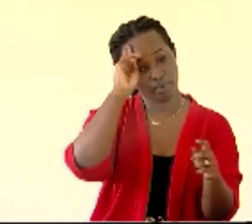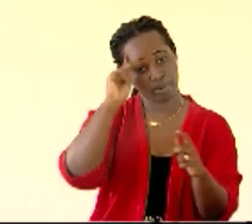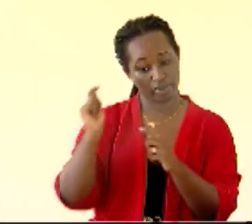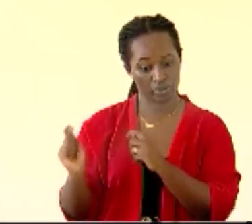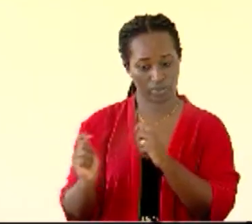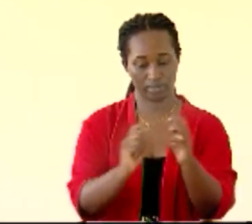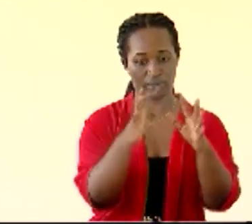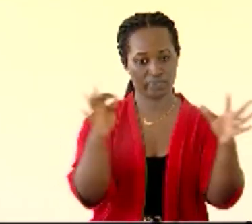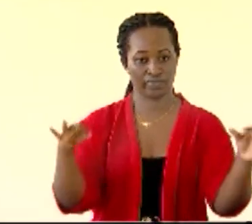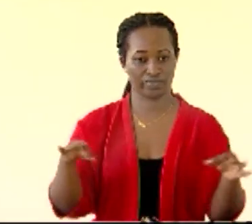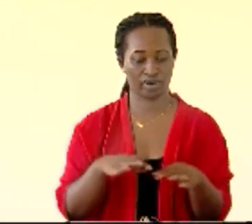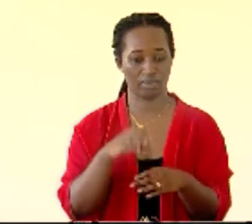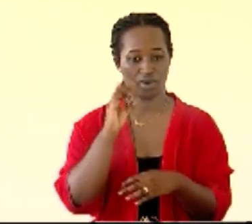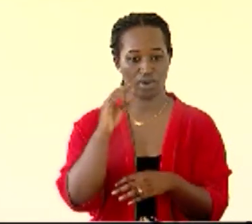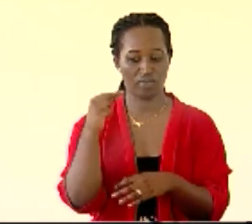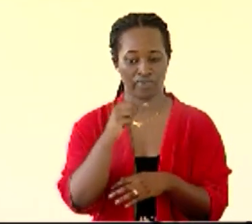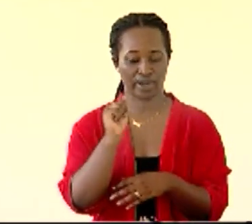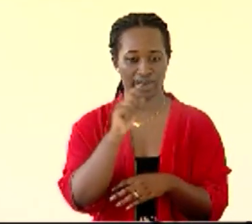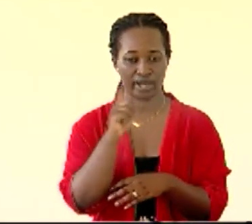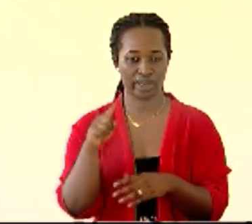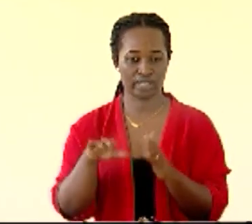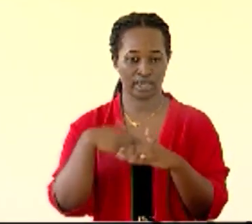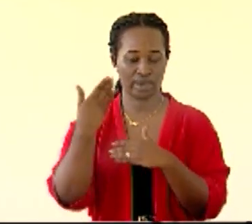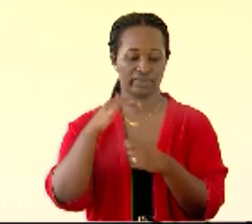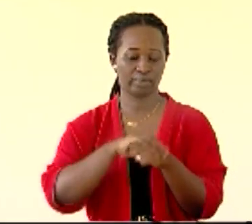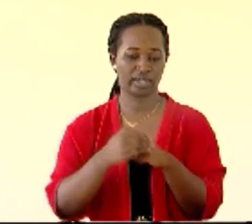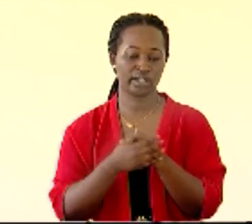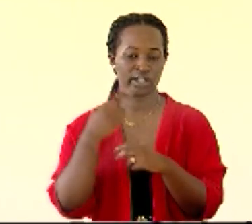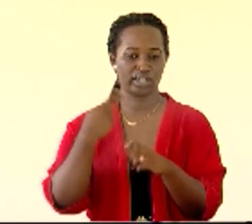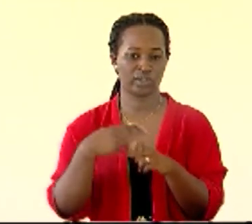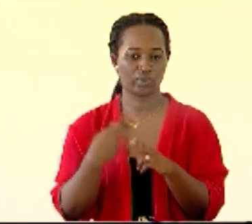form of sugars after manufacture is sucrose,